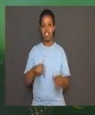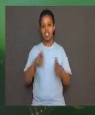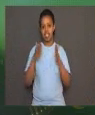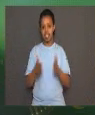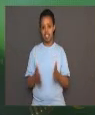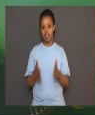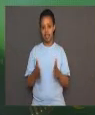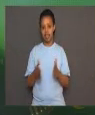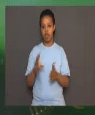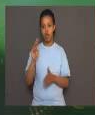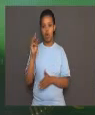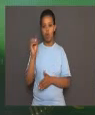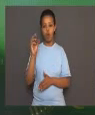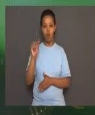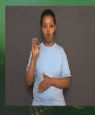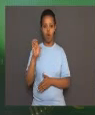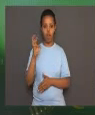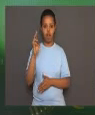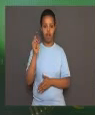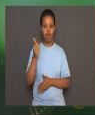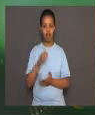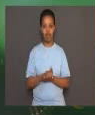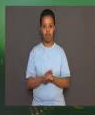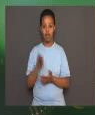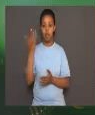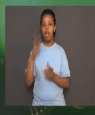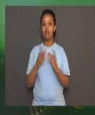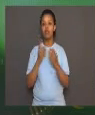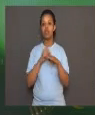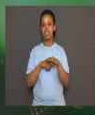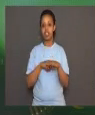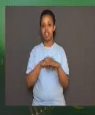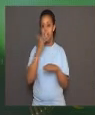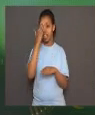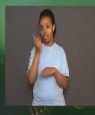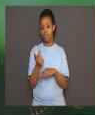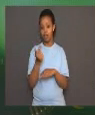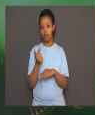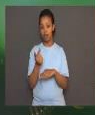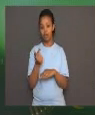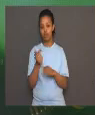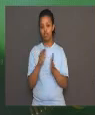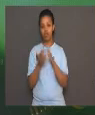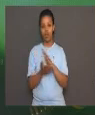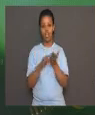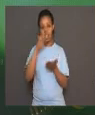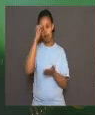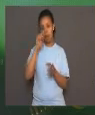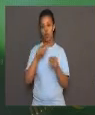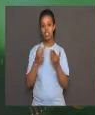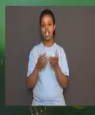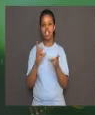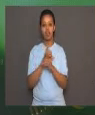Kingdom Monera. In our last lesson, we learned about the